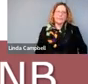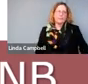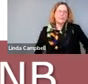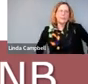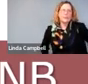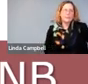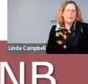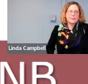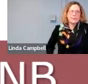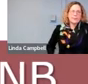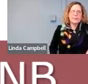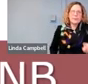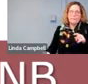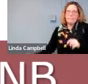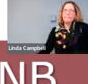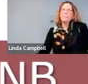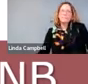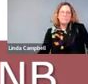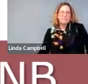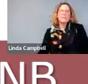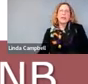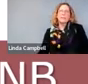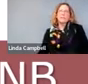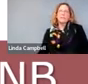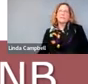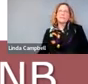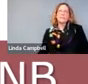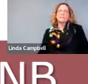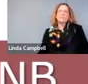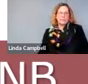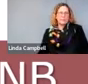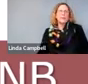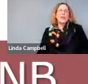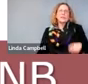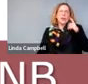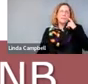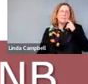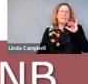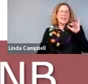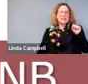And so you notice that in the list, there's an asterisk next to one of them.